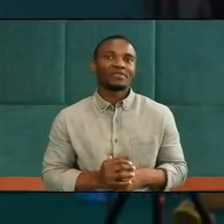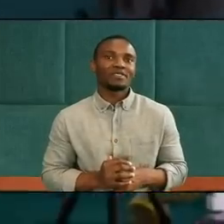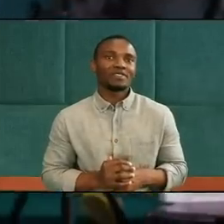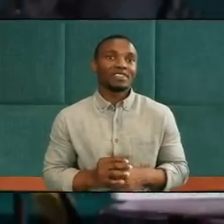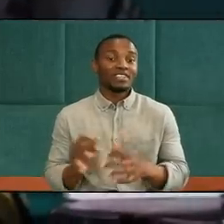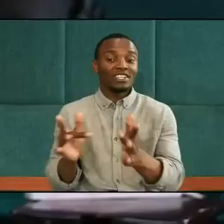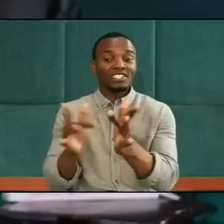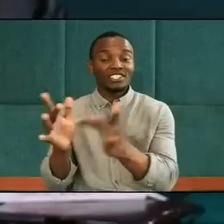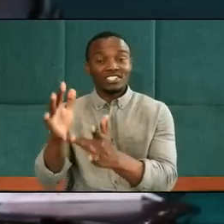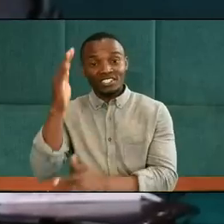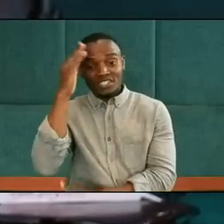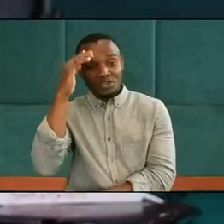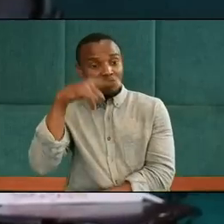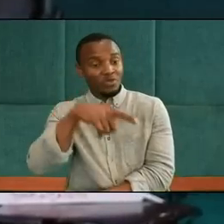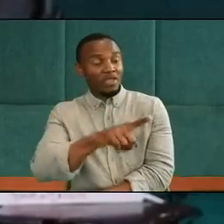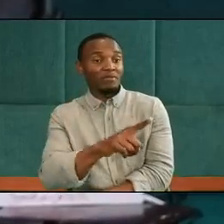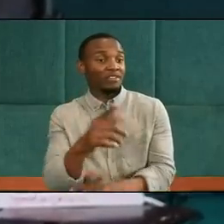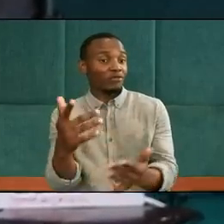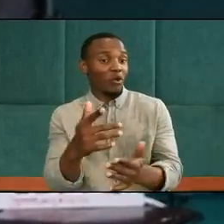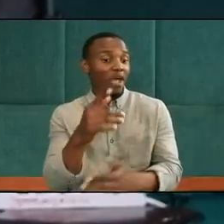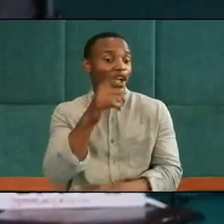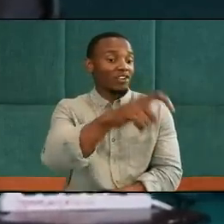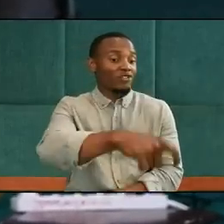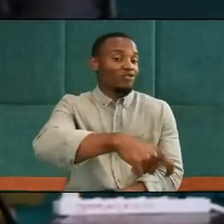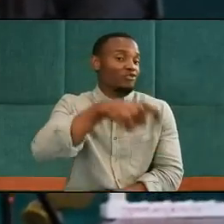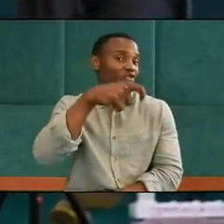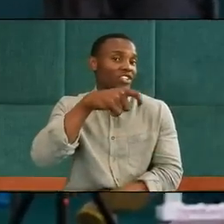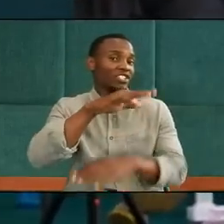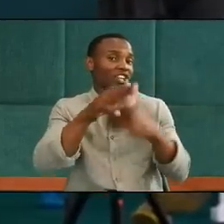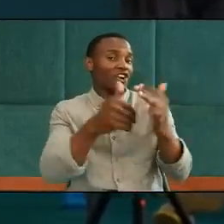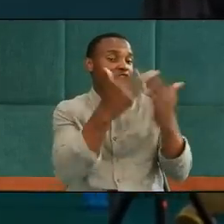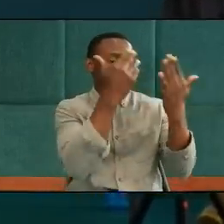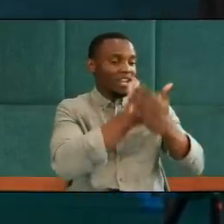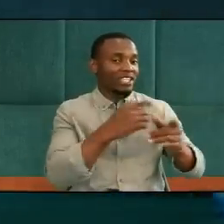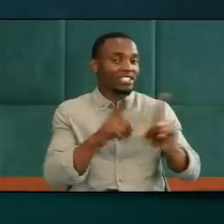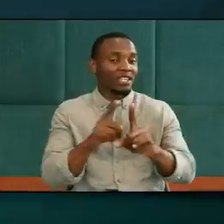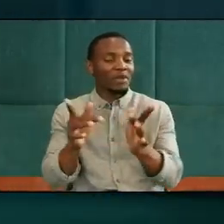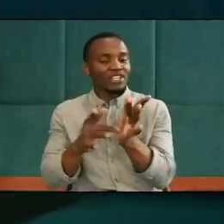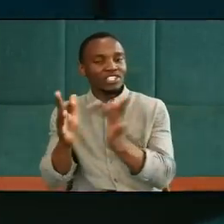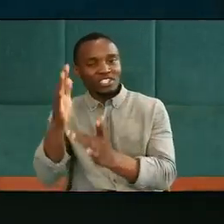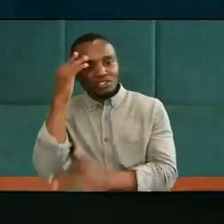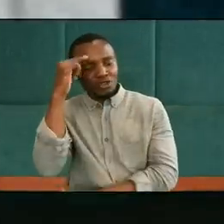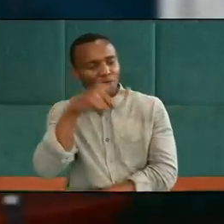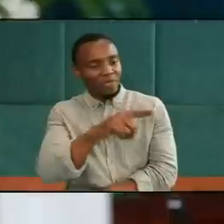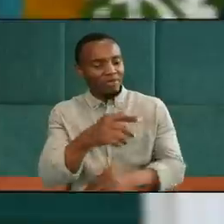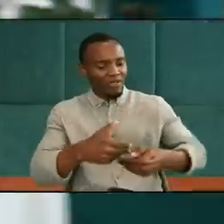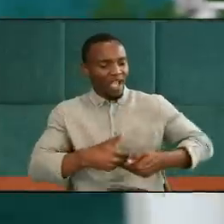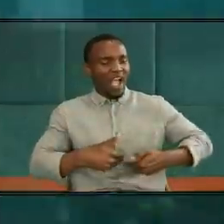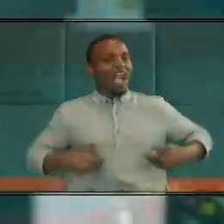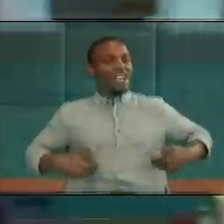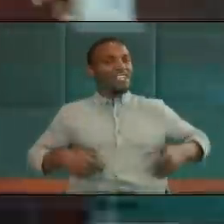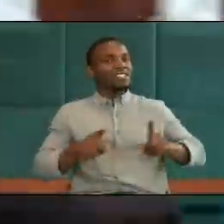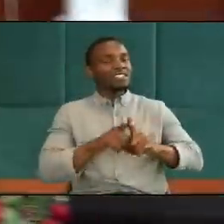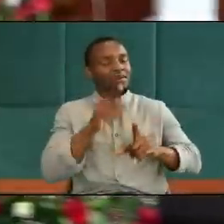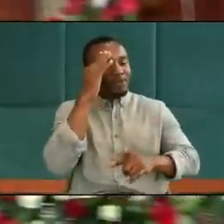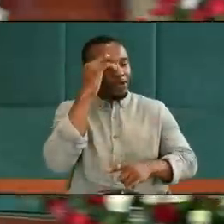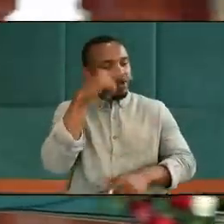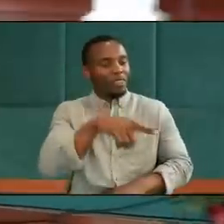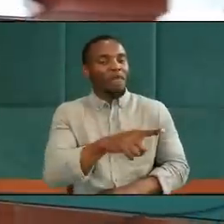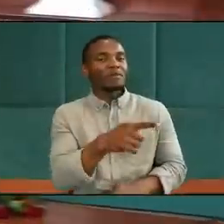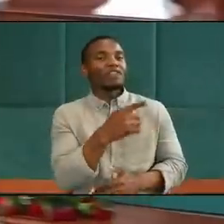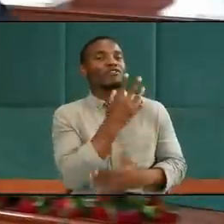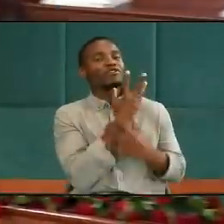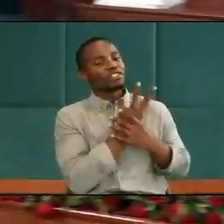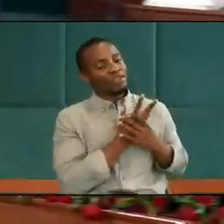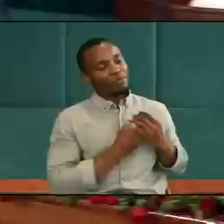Because he knew they were out all night. He knew they were hungry. He knew they were depressed. He knew they were a state of emotion. And